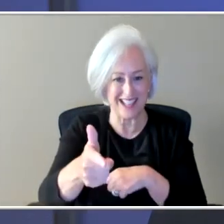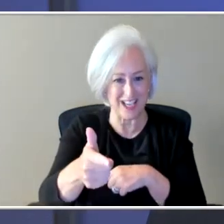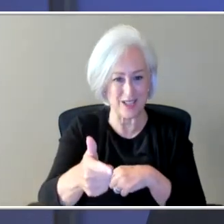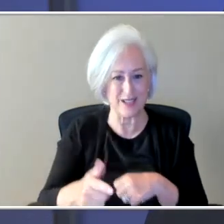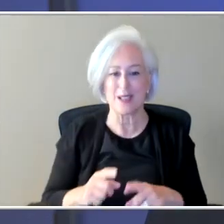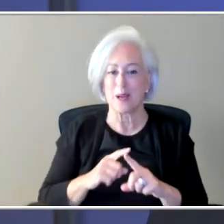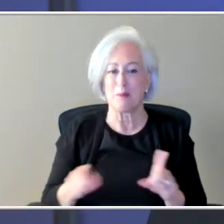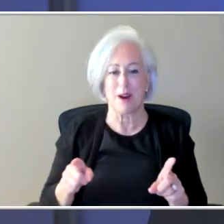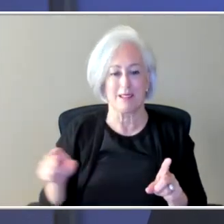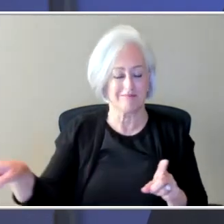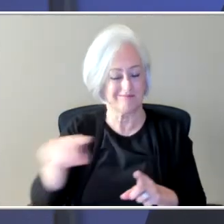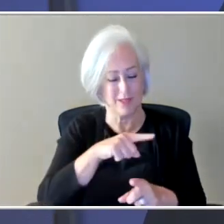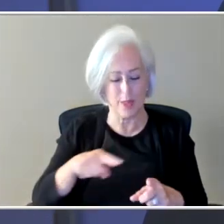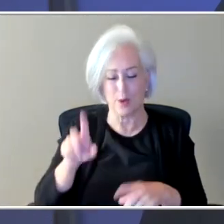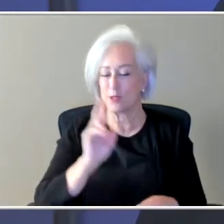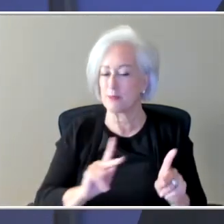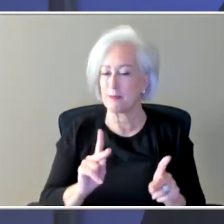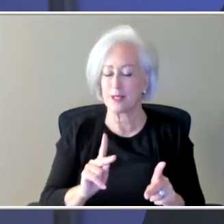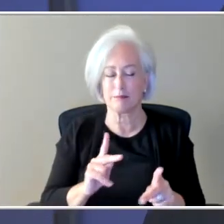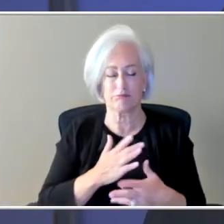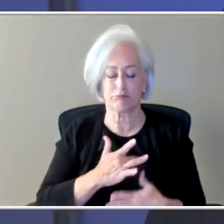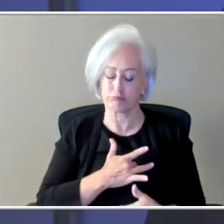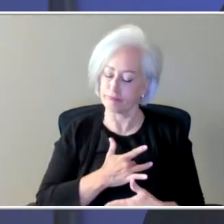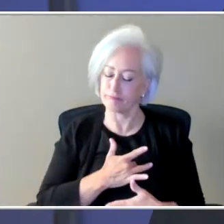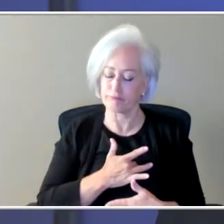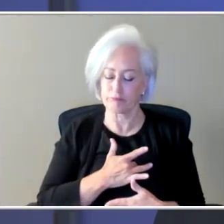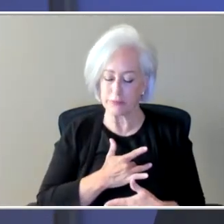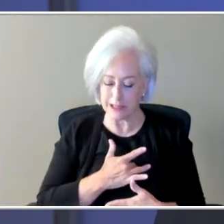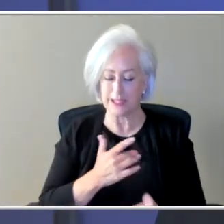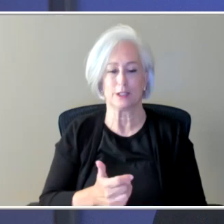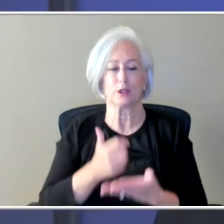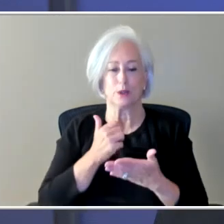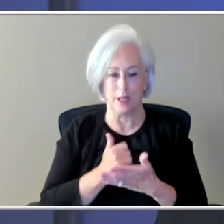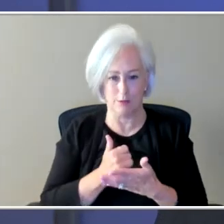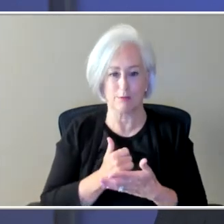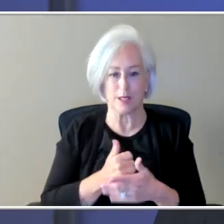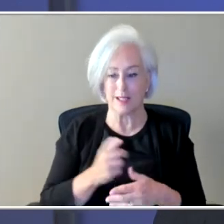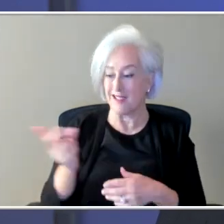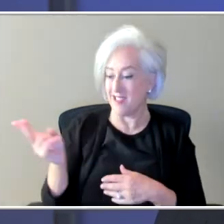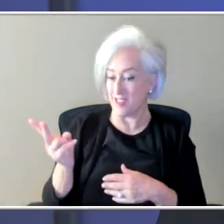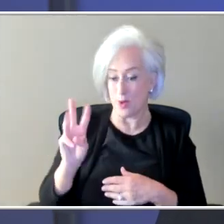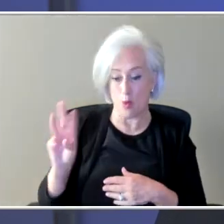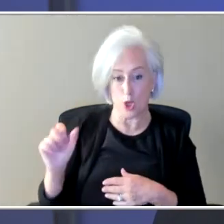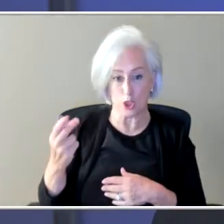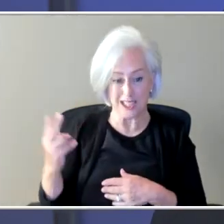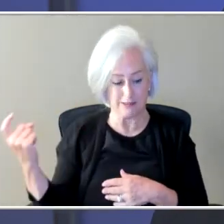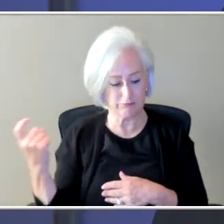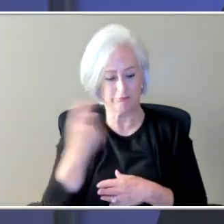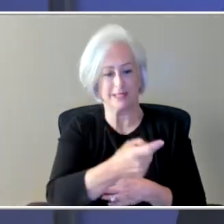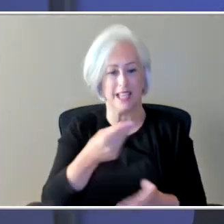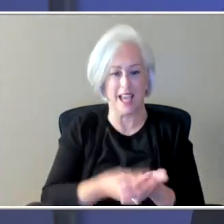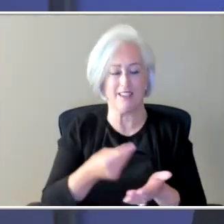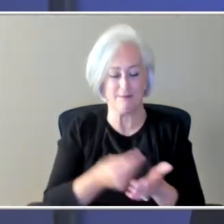in my heart for taking the moment to selflessly donate money to get this started, and all the lives that they affected, and then how